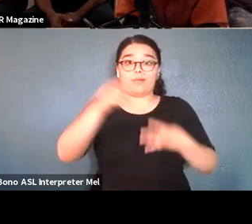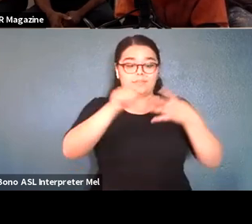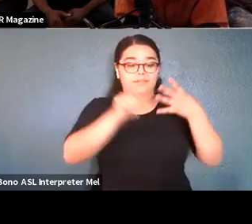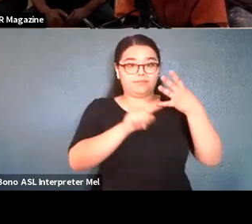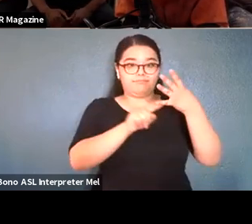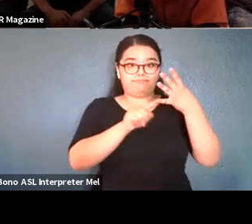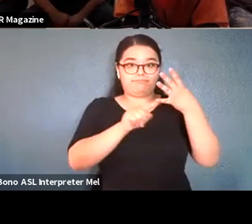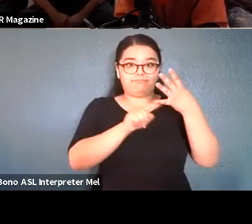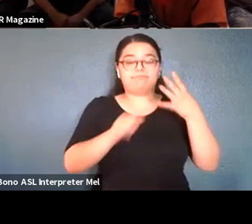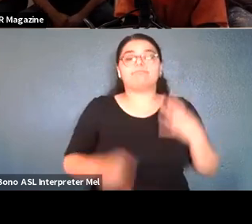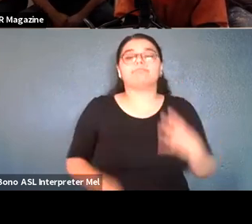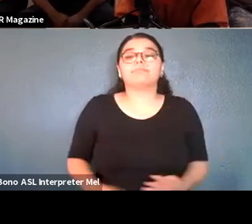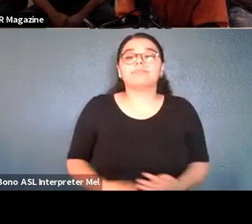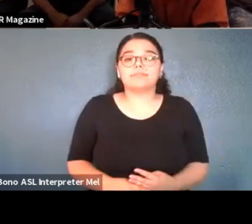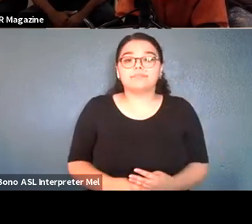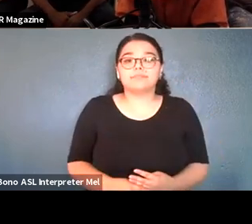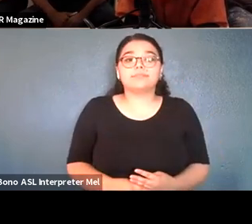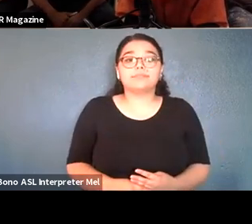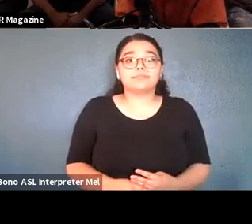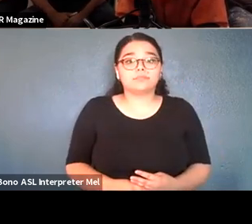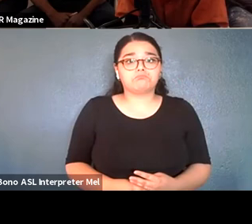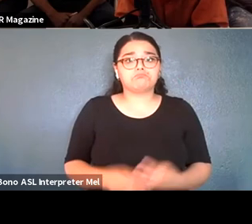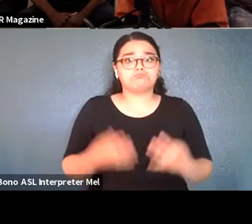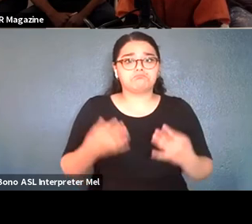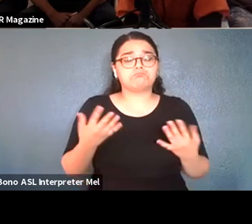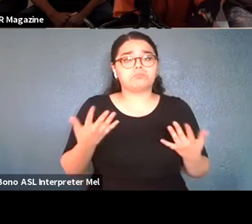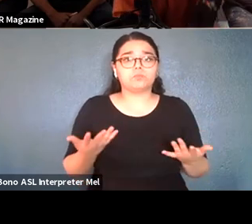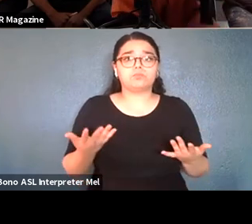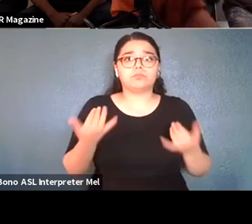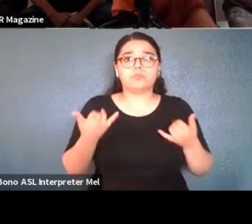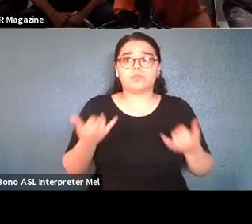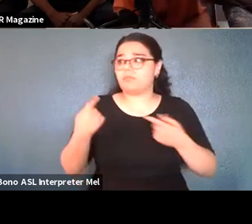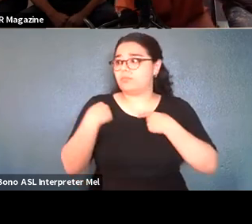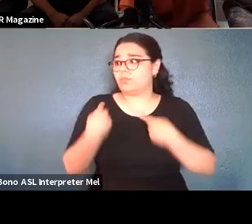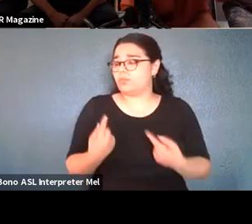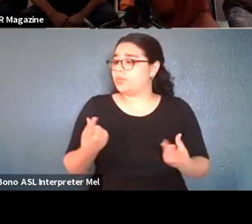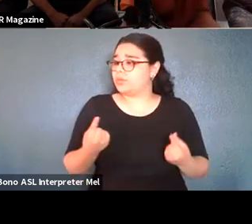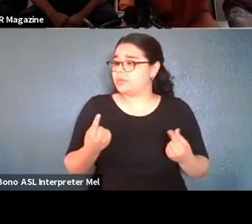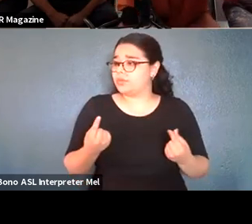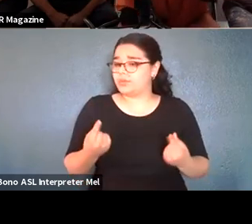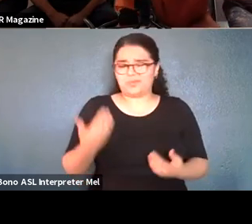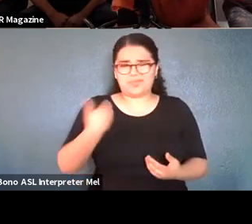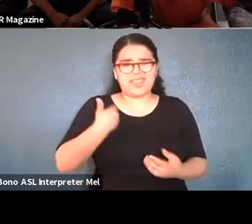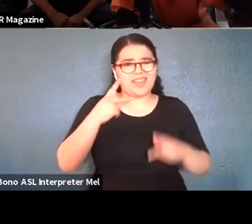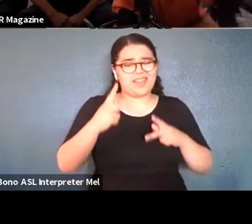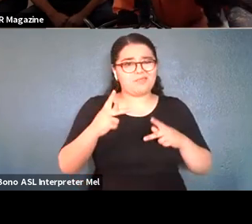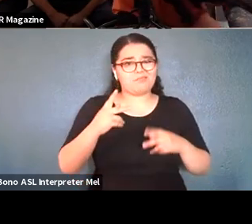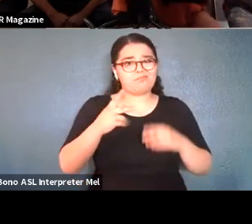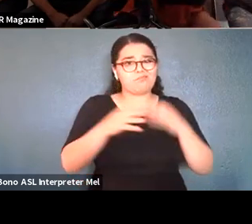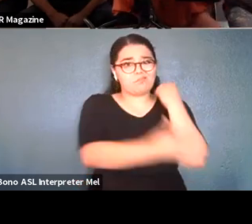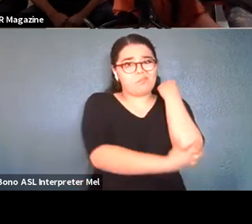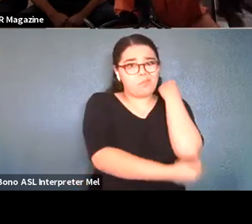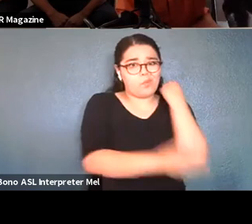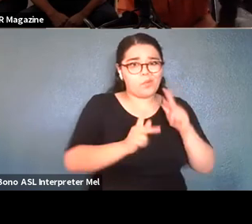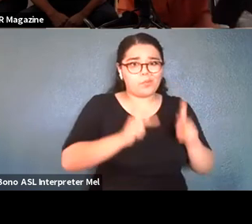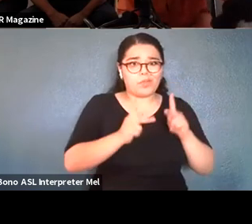So I say that to say where we at now as well, because now as poor people trying to move a different way in this